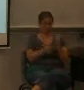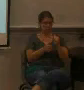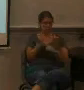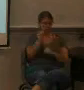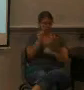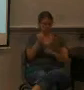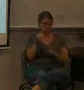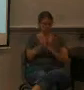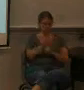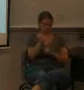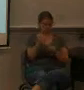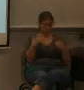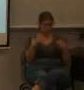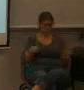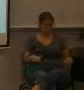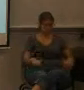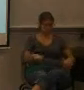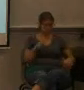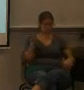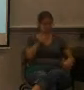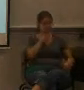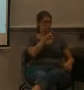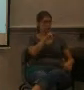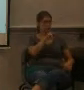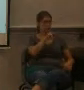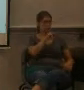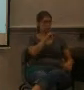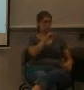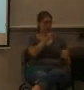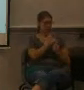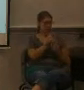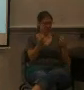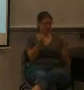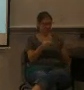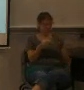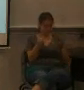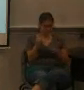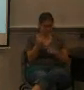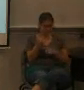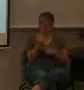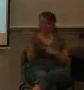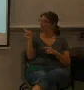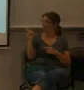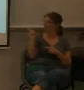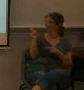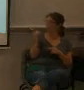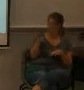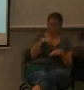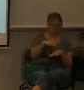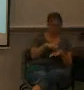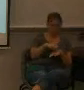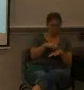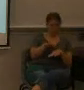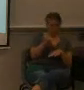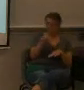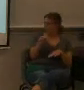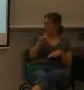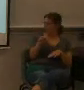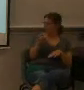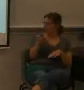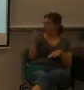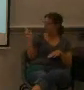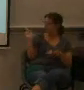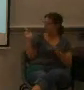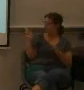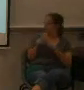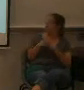not impacted by humans, this is the ratios that everything occurs at. Molecules, atoms relative